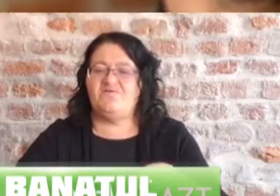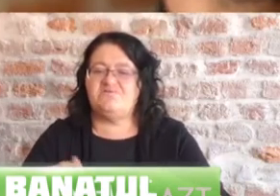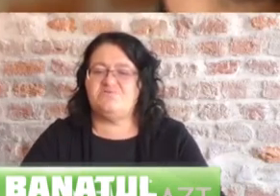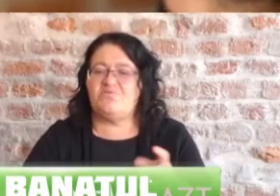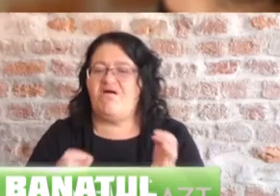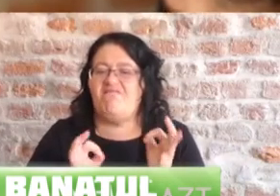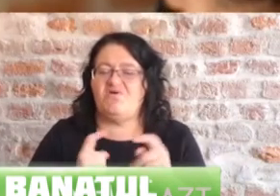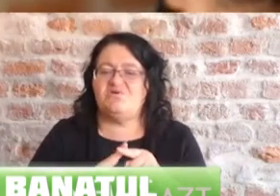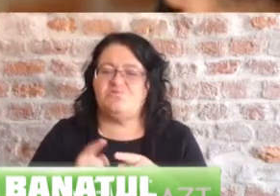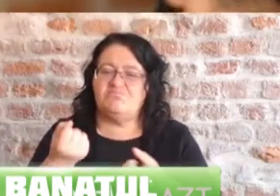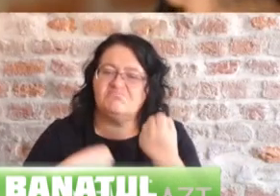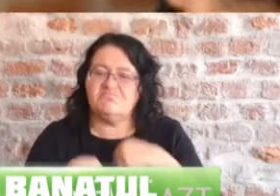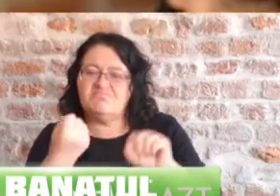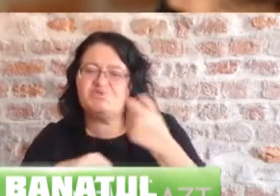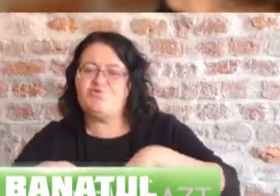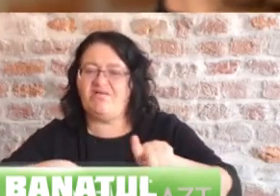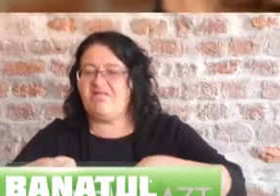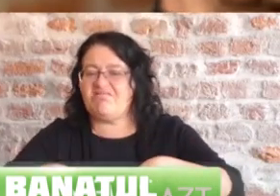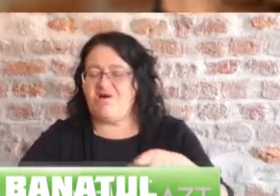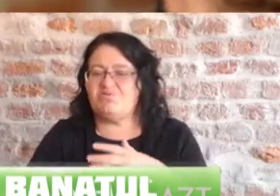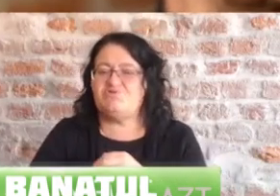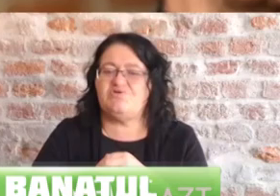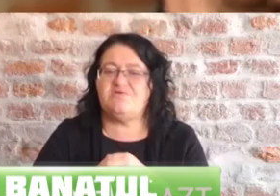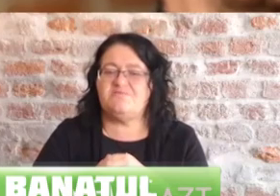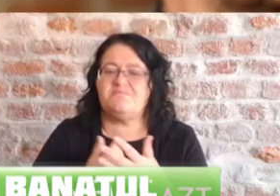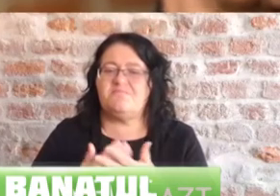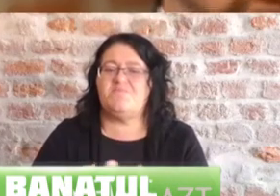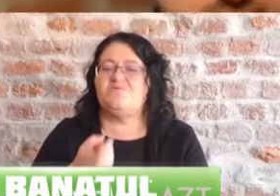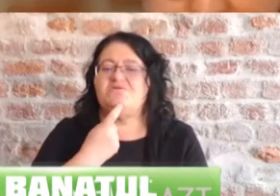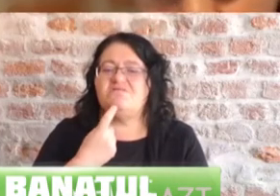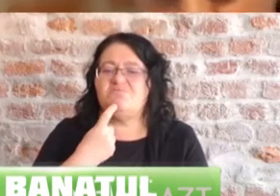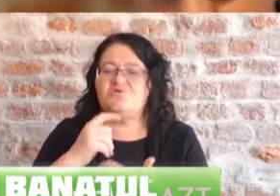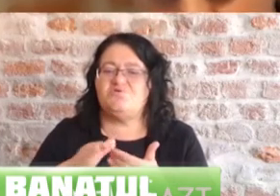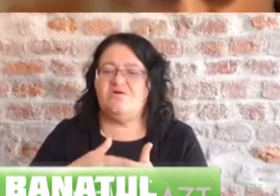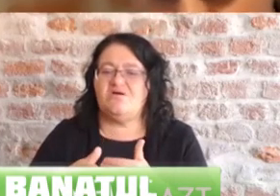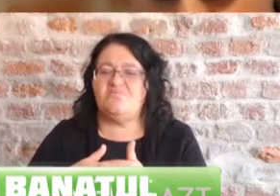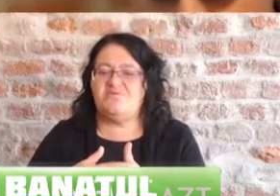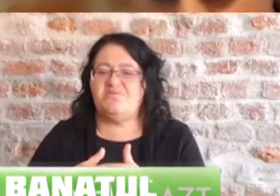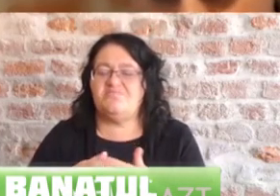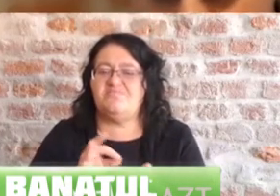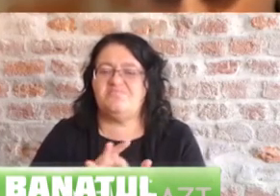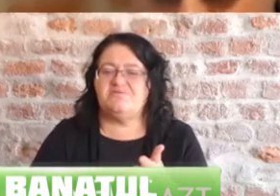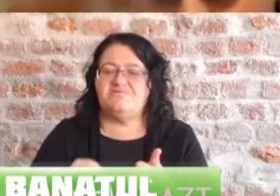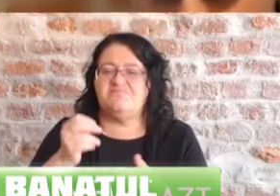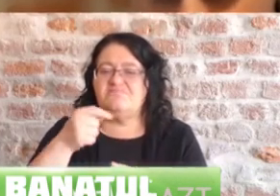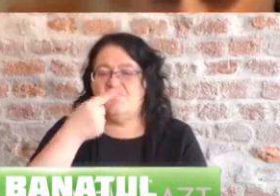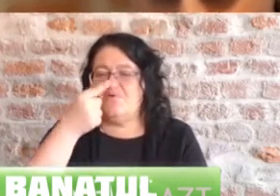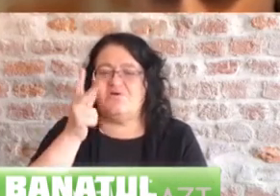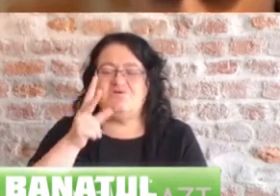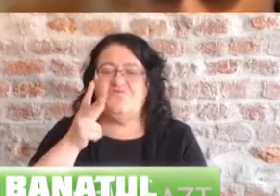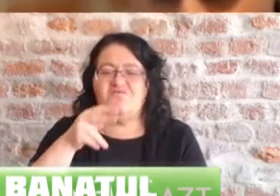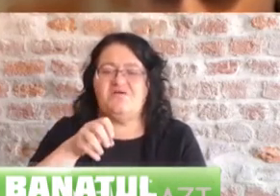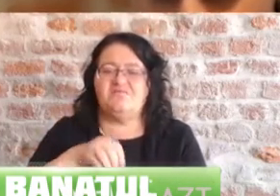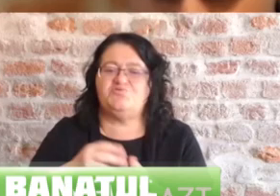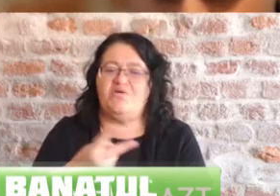uses and dynamic movements, from sitting adjacent to the lush greenery or cafe